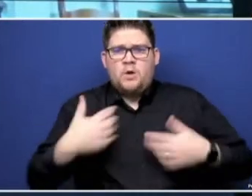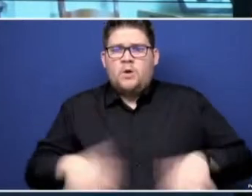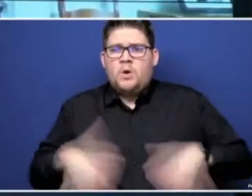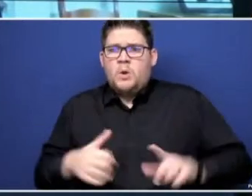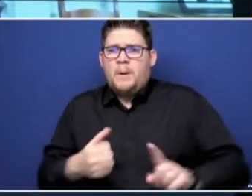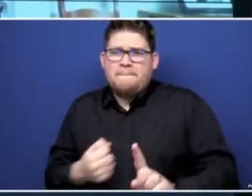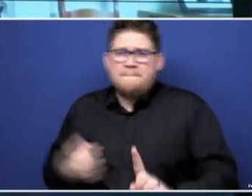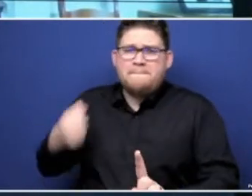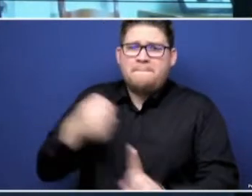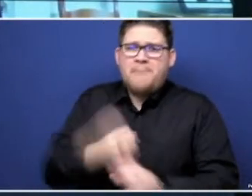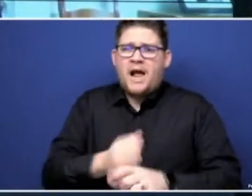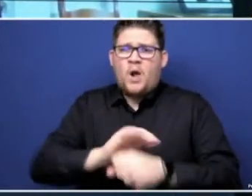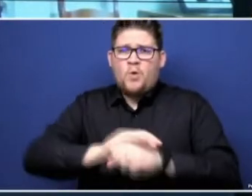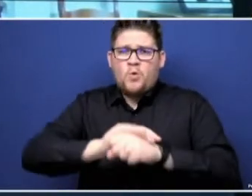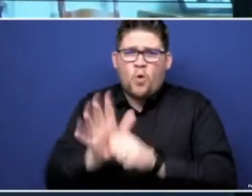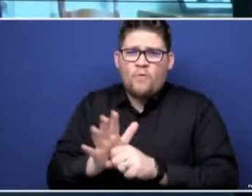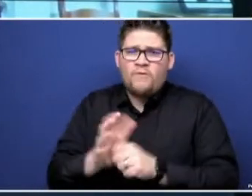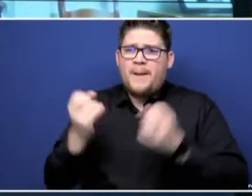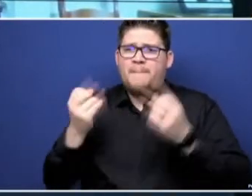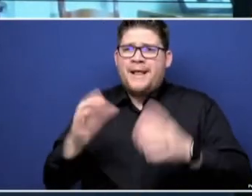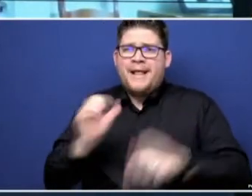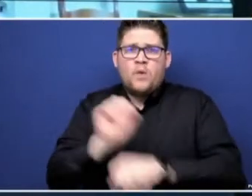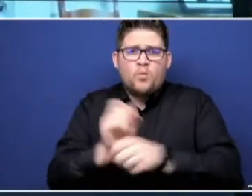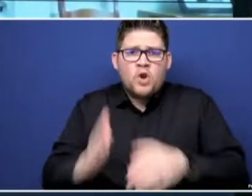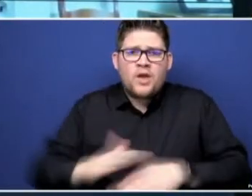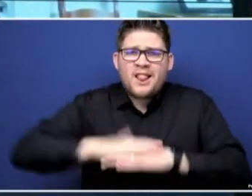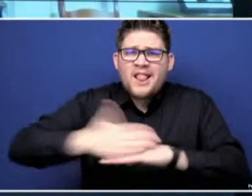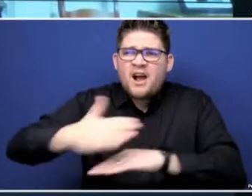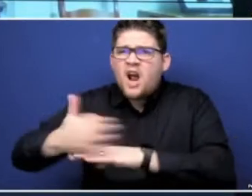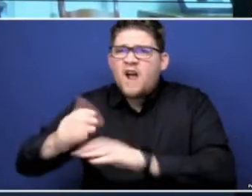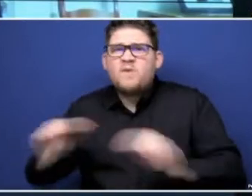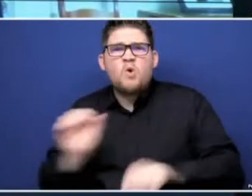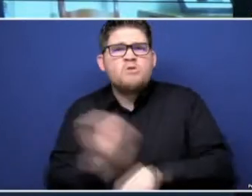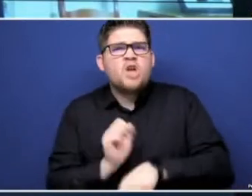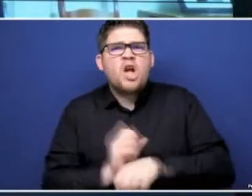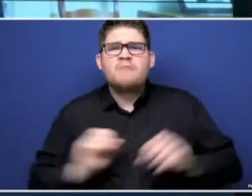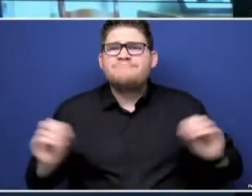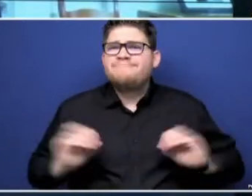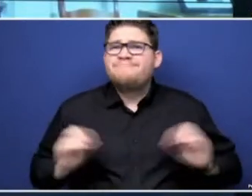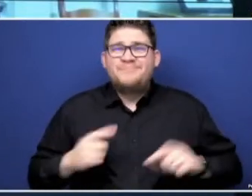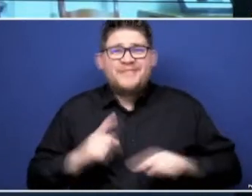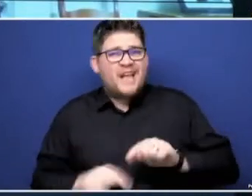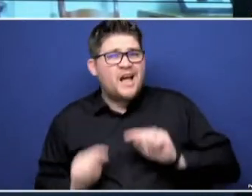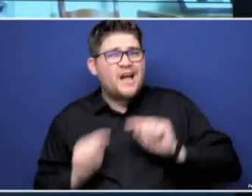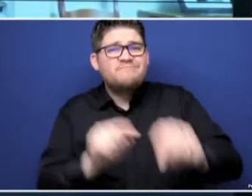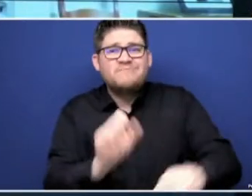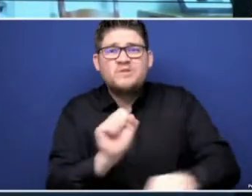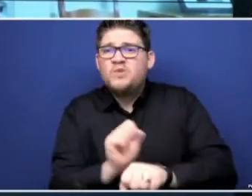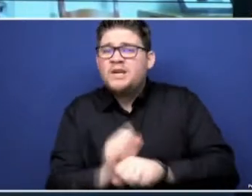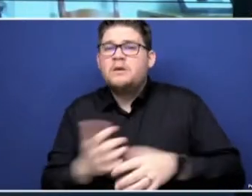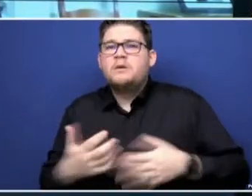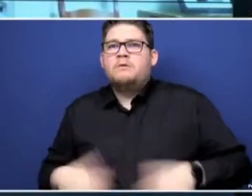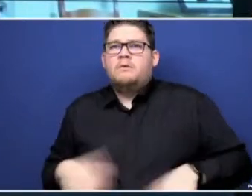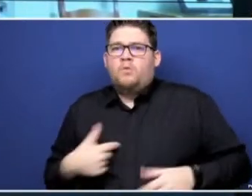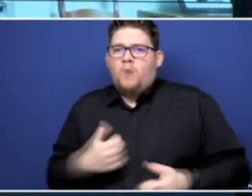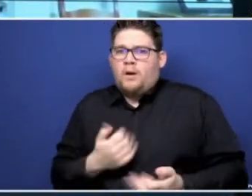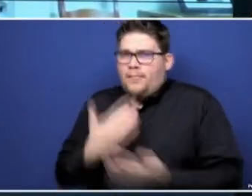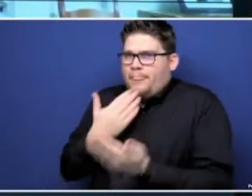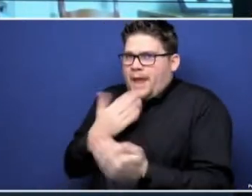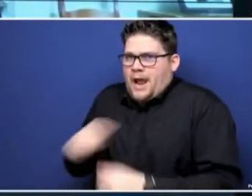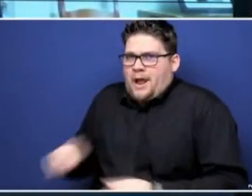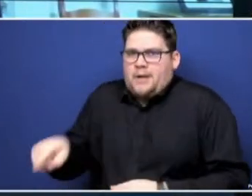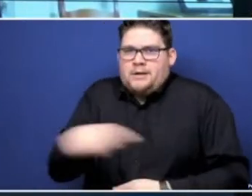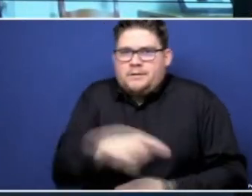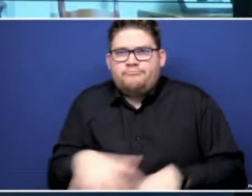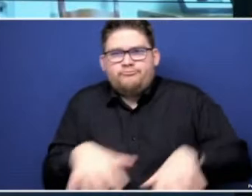just how delighted they have been with their experience and how emotional they are with having been received